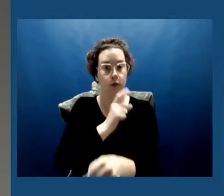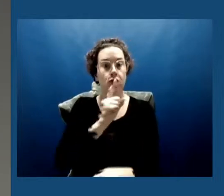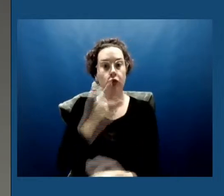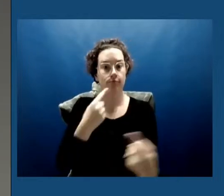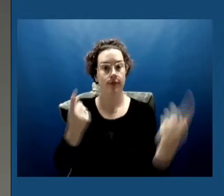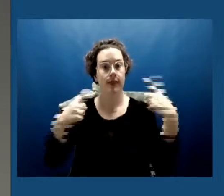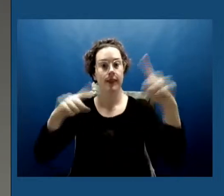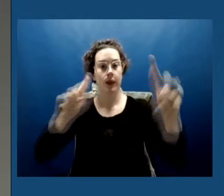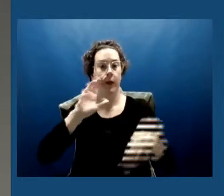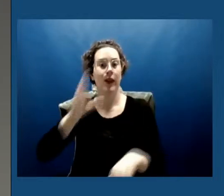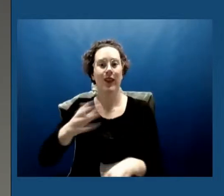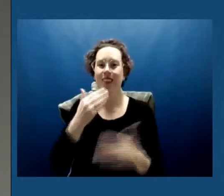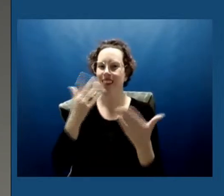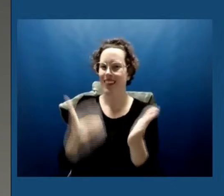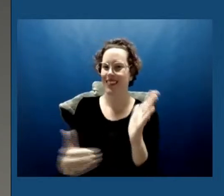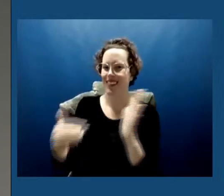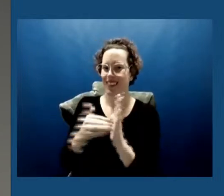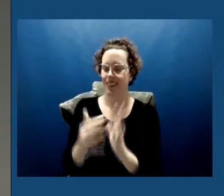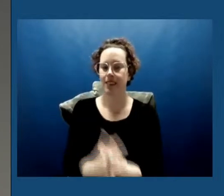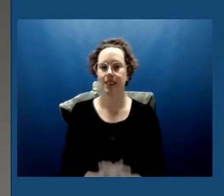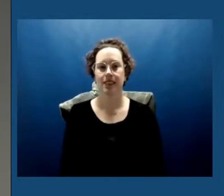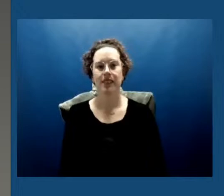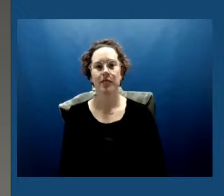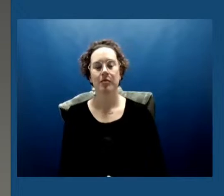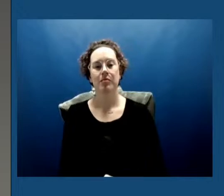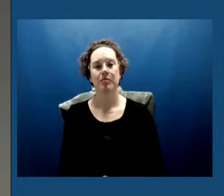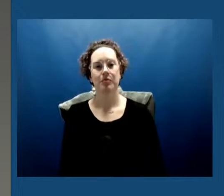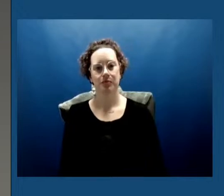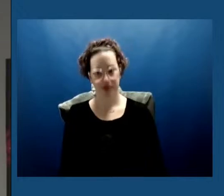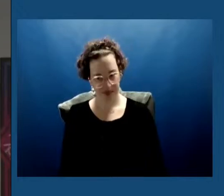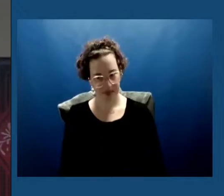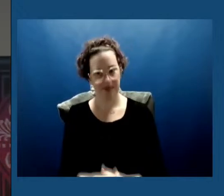again. Great, thank you.